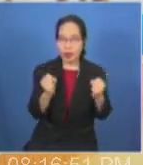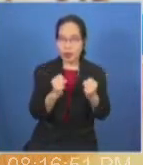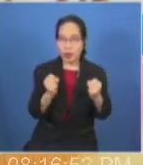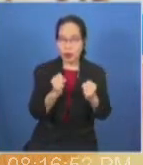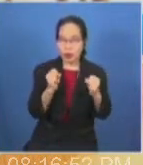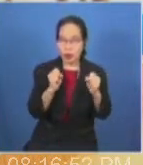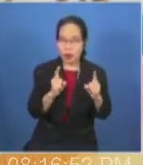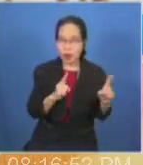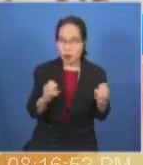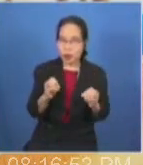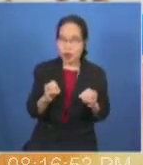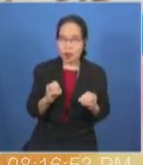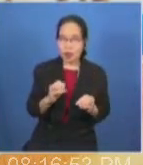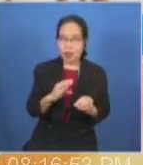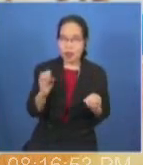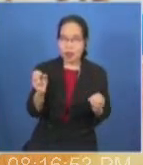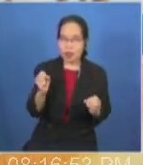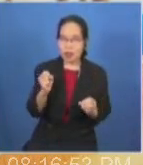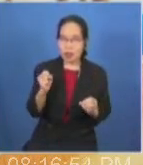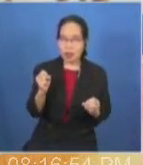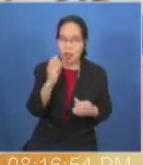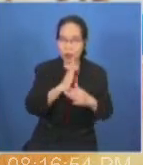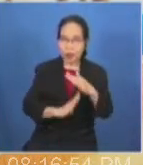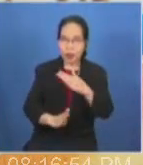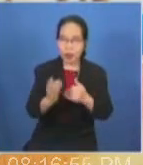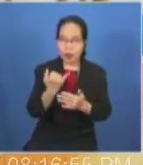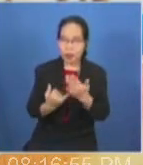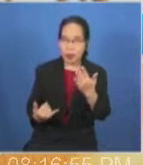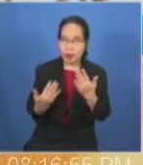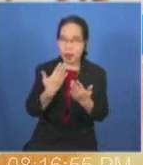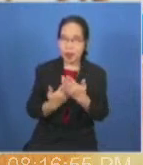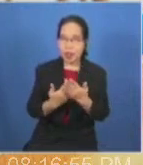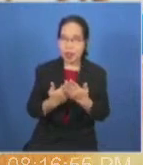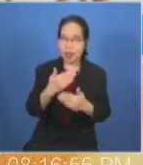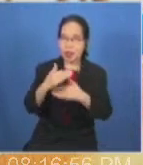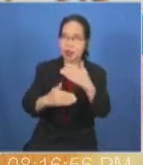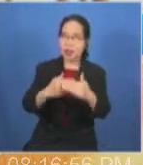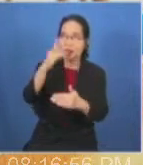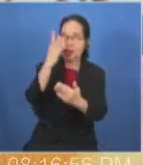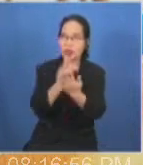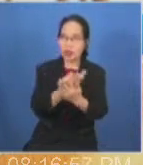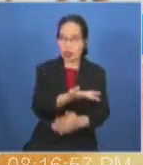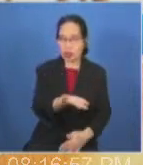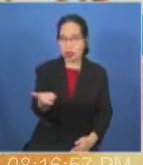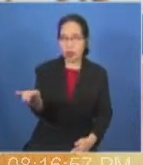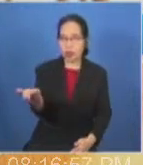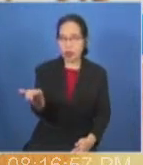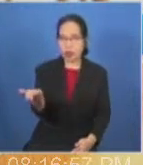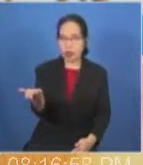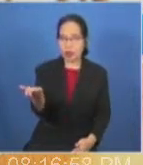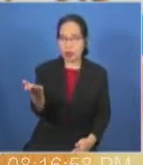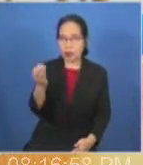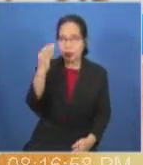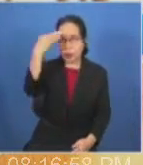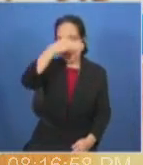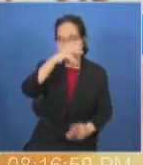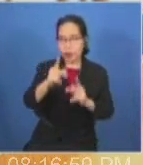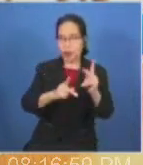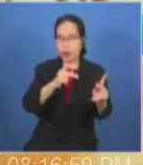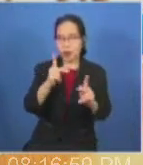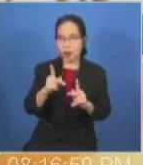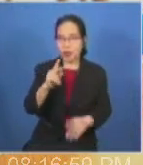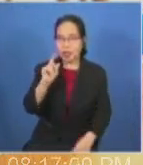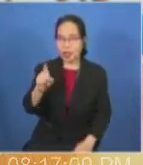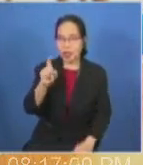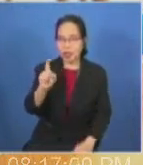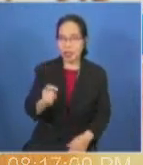you speak. If there's anything we could do, we want to be humble instruments of the goodness of God to reach